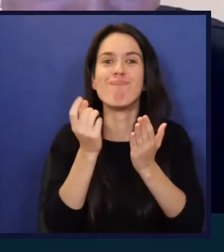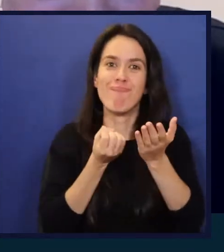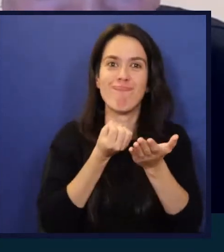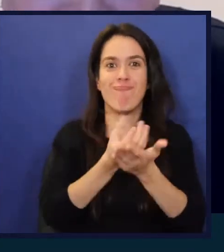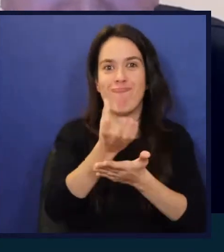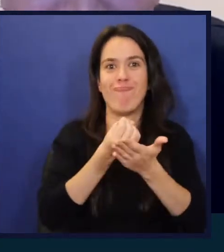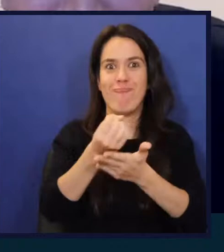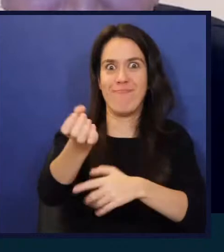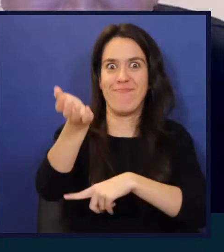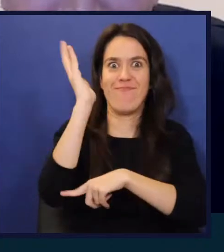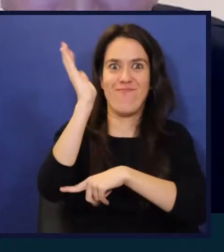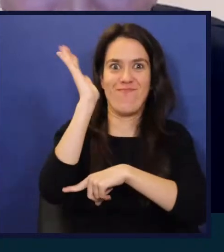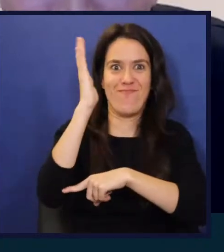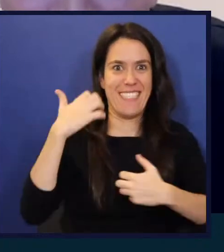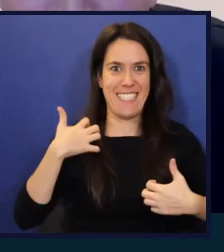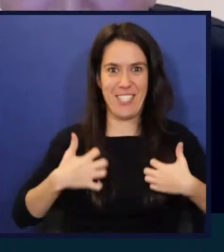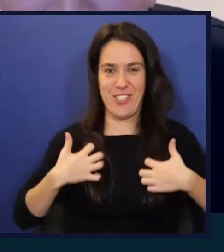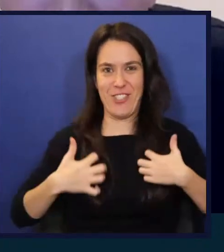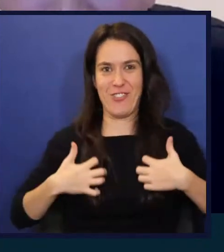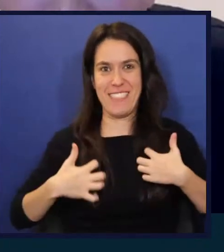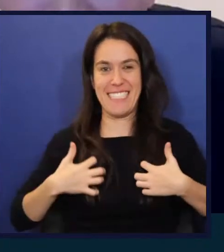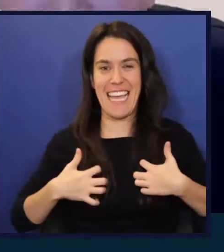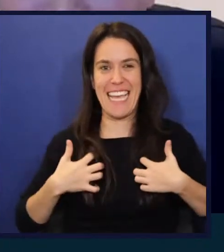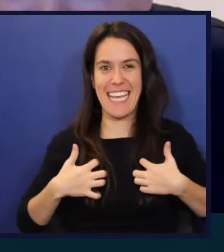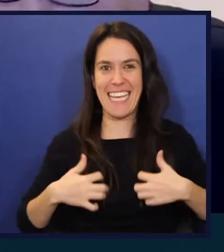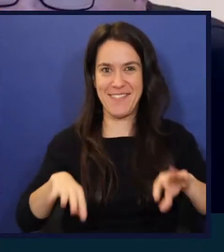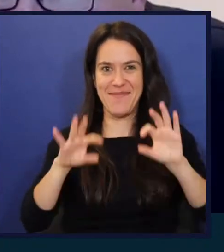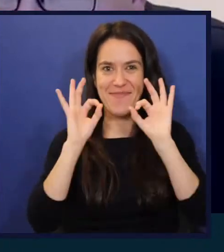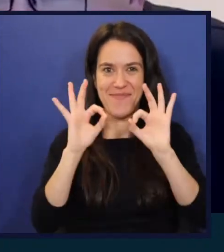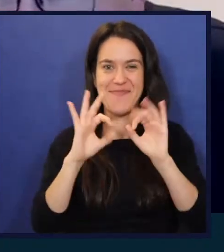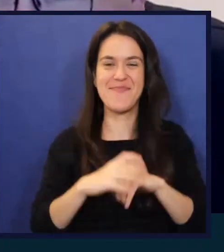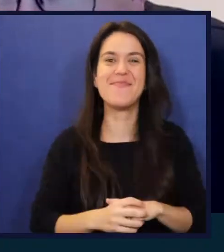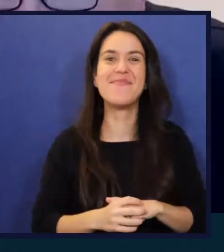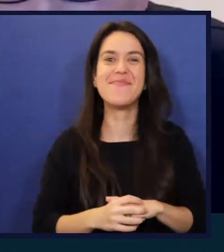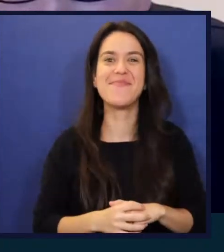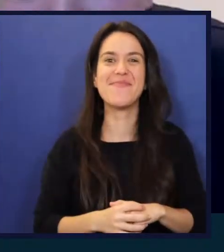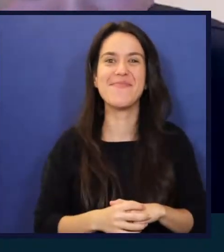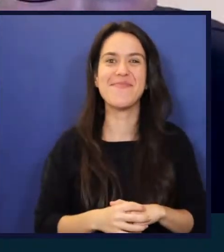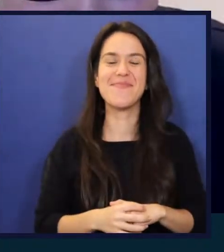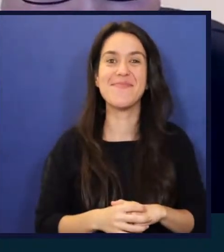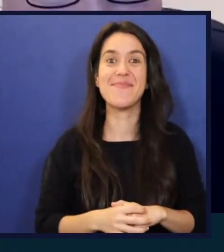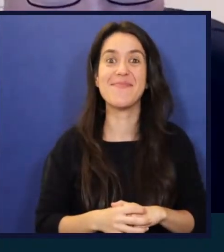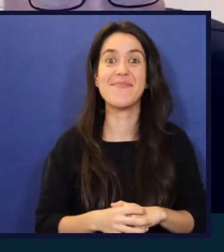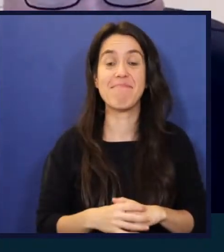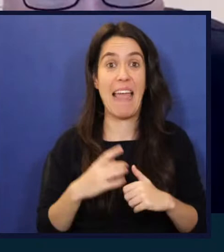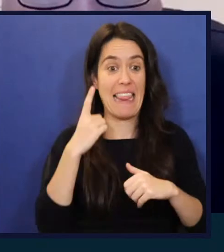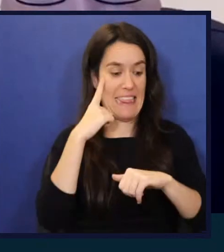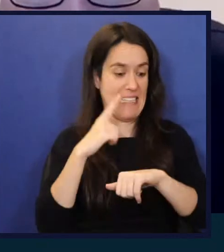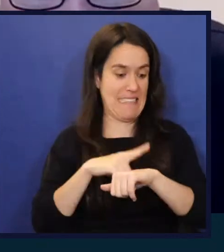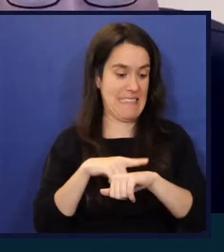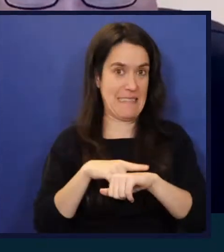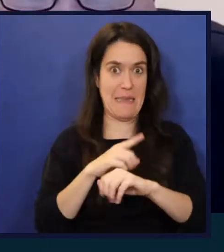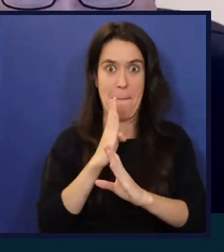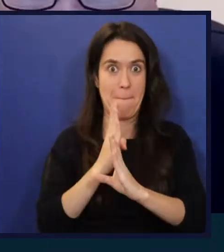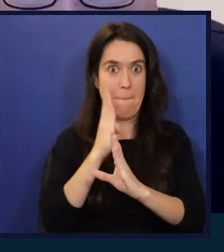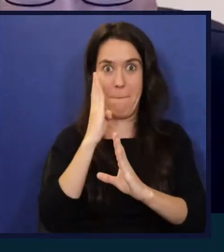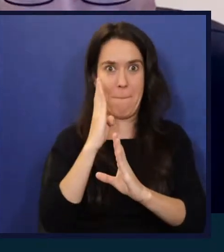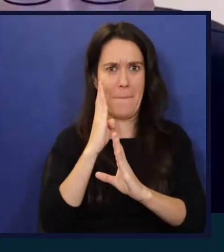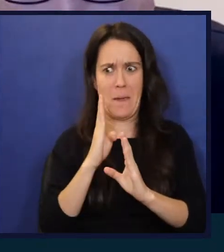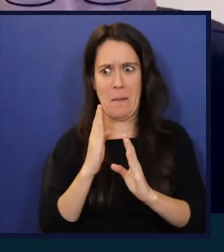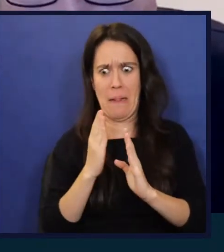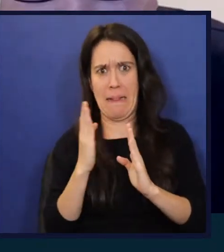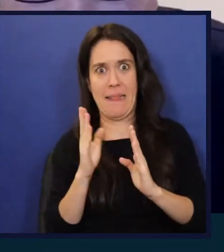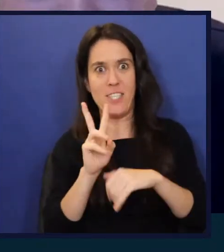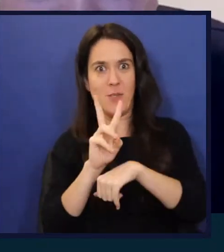amazing session. And I think that's all the time we have, because in a couple of minutes we